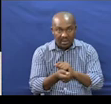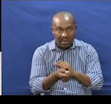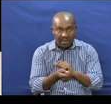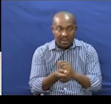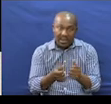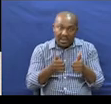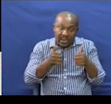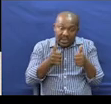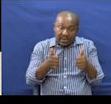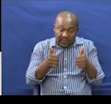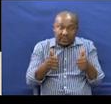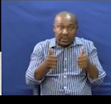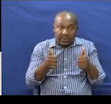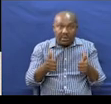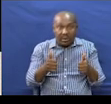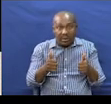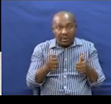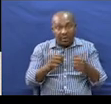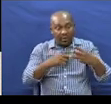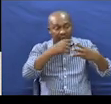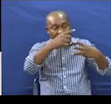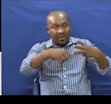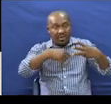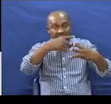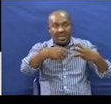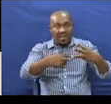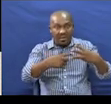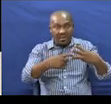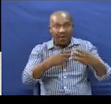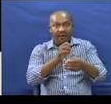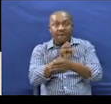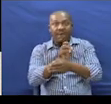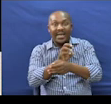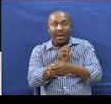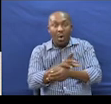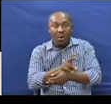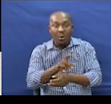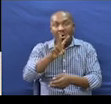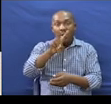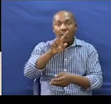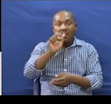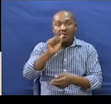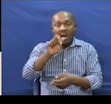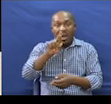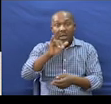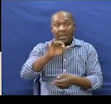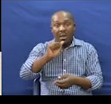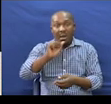highly affected by these three main variables: birth rate, death rate,